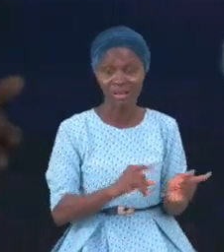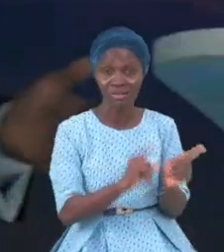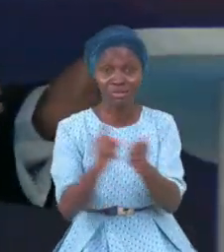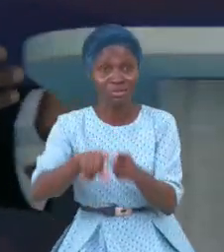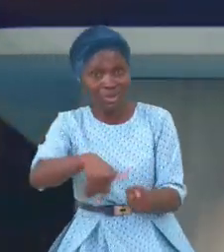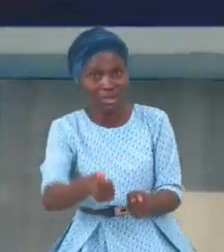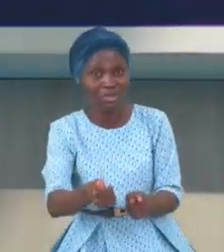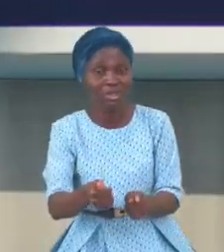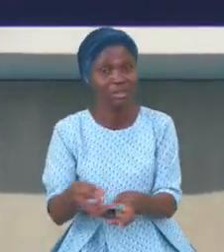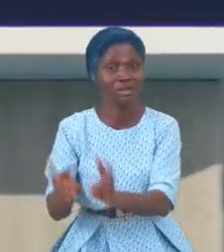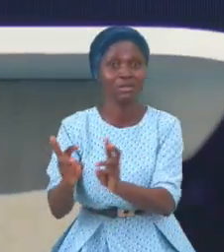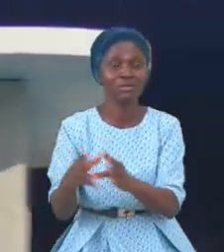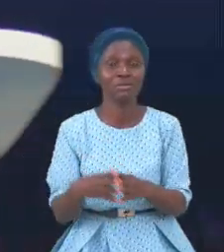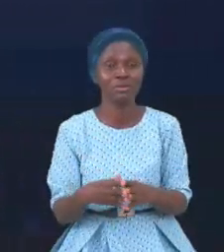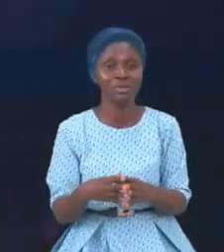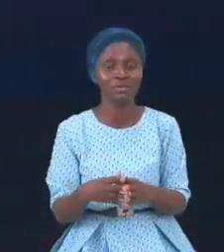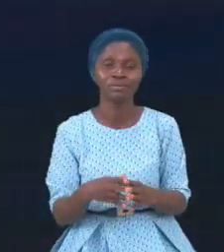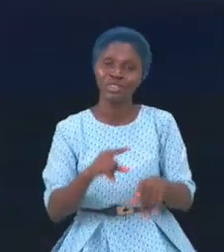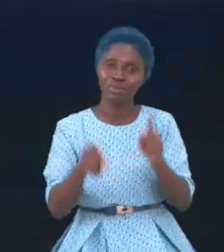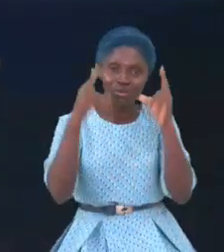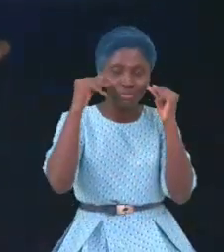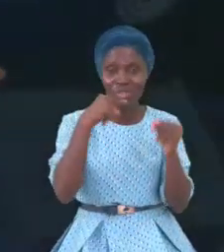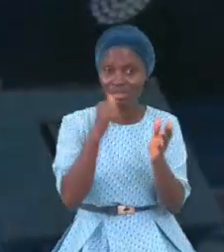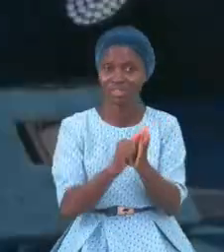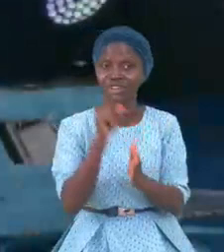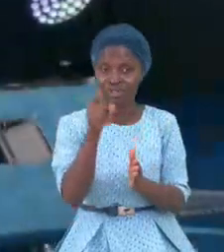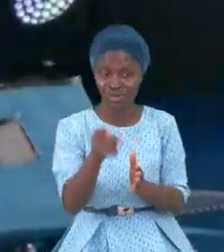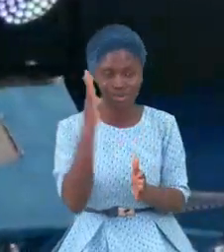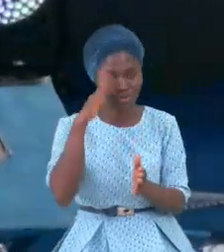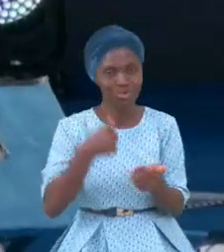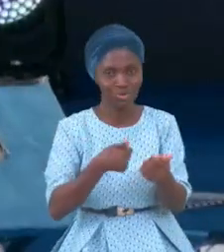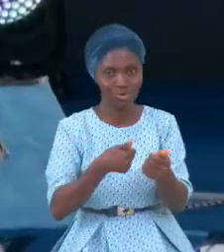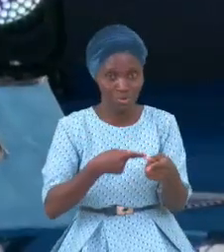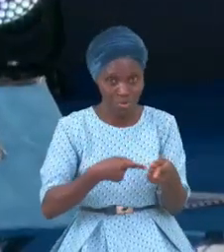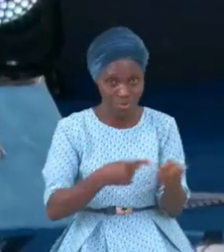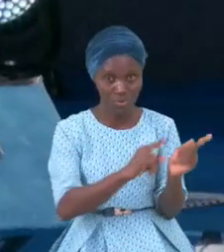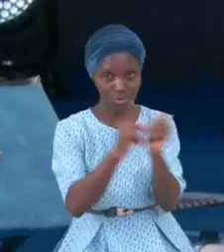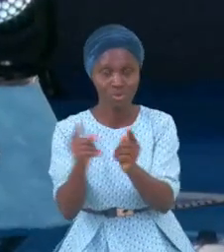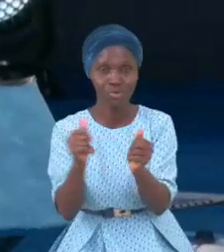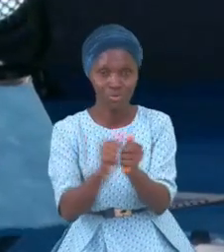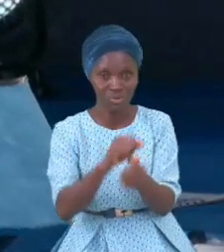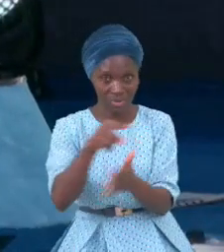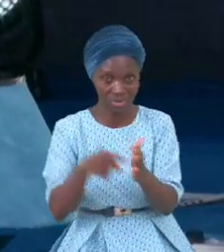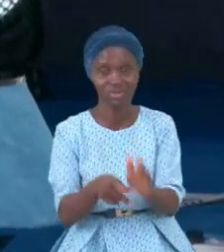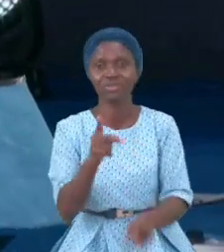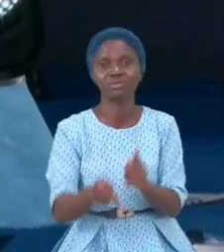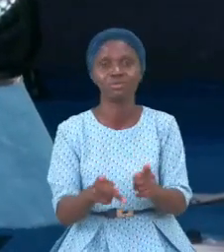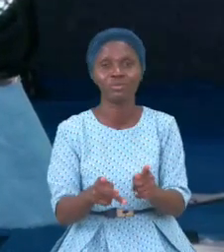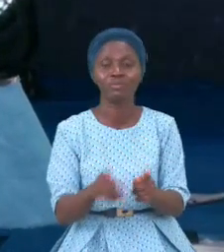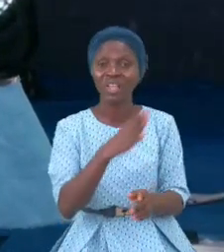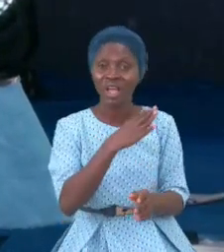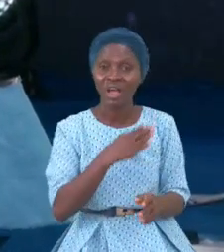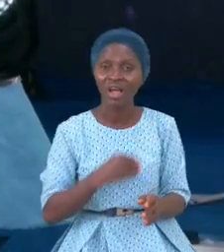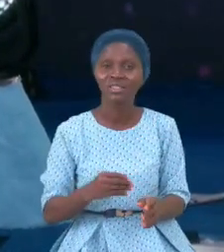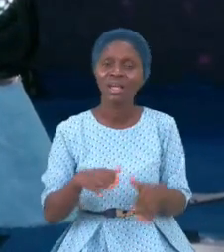You will go with these people, and you must learn how to be with them without compromising, how to be